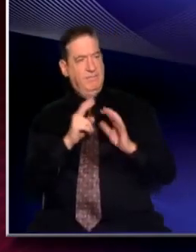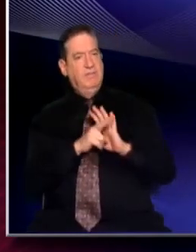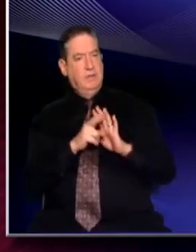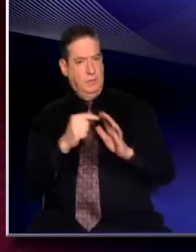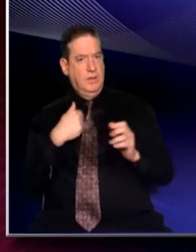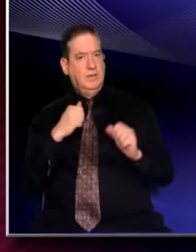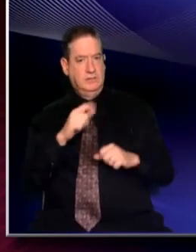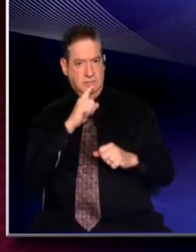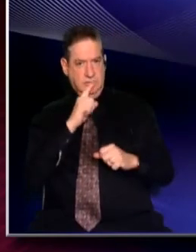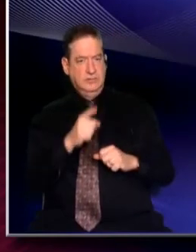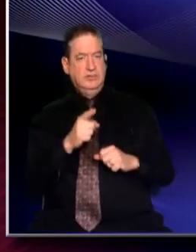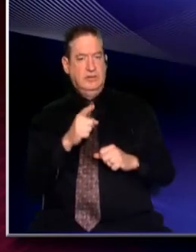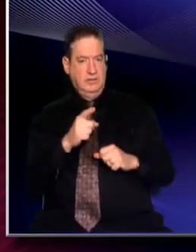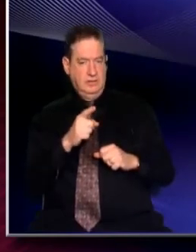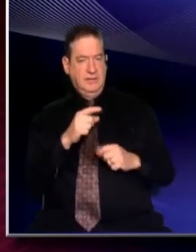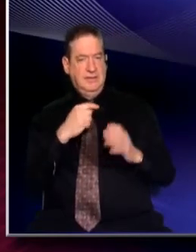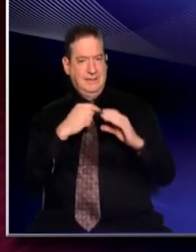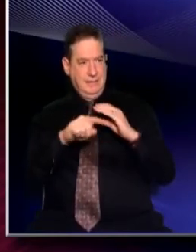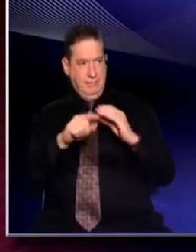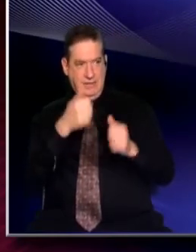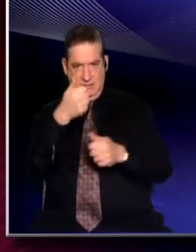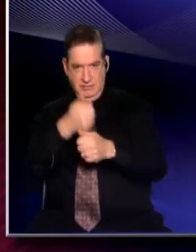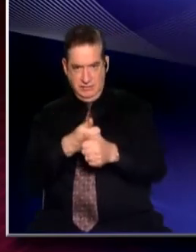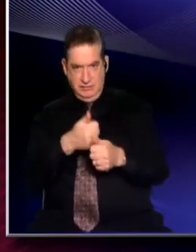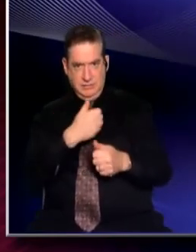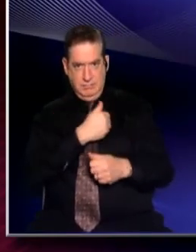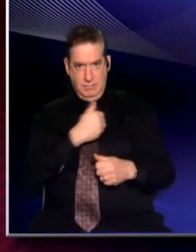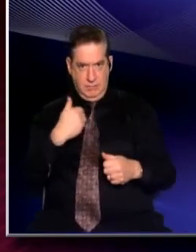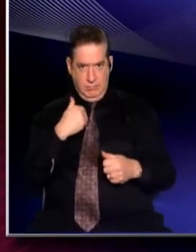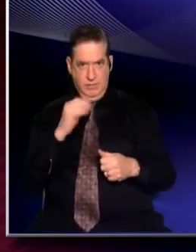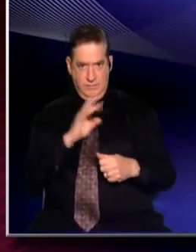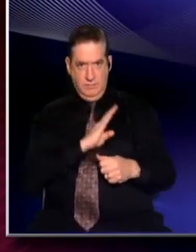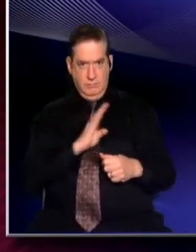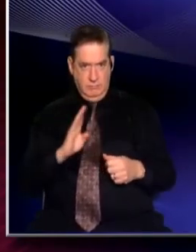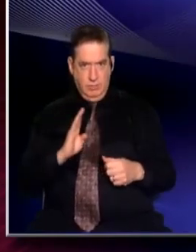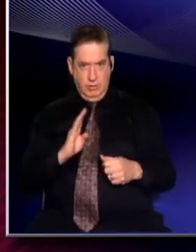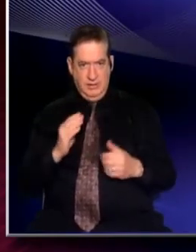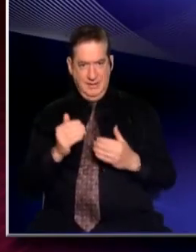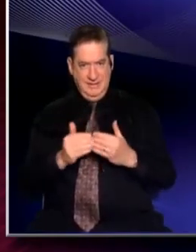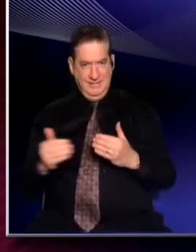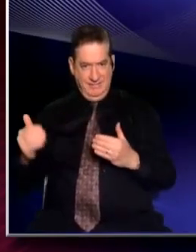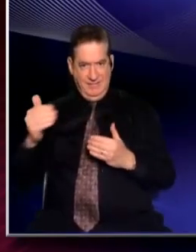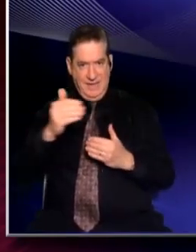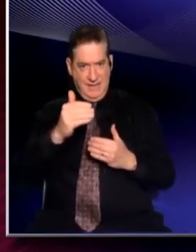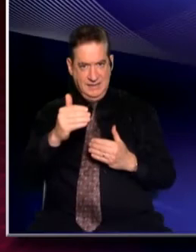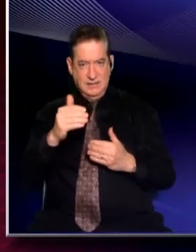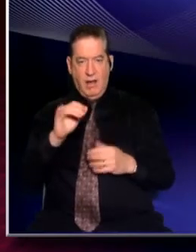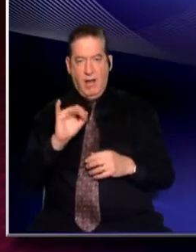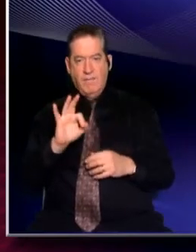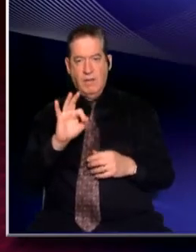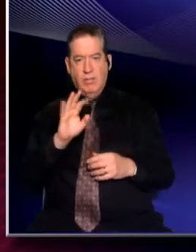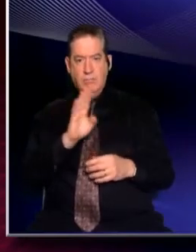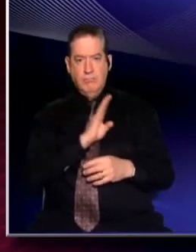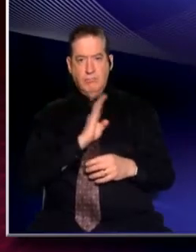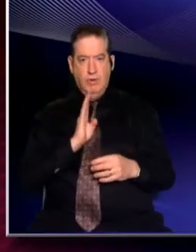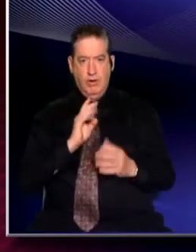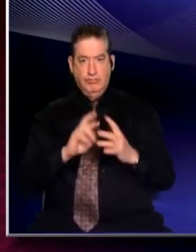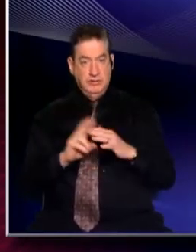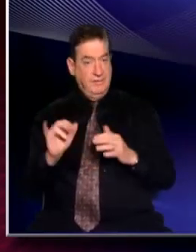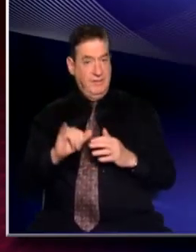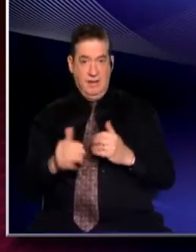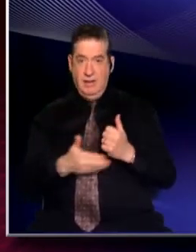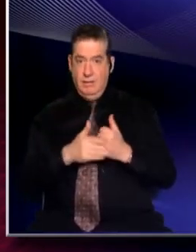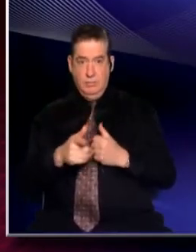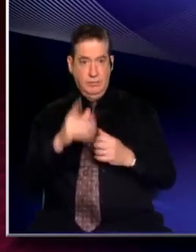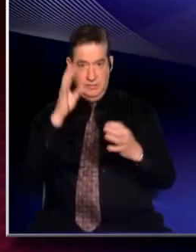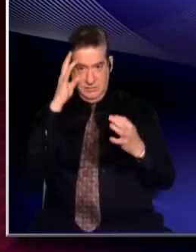can I can email each member of the board in advance of the board retreat, if that would help you in your decision